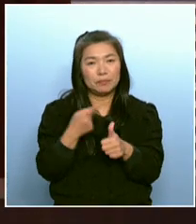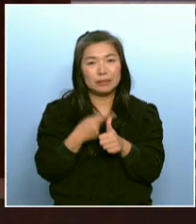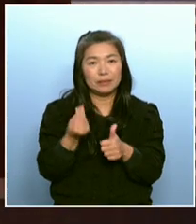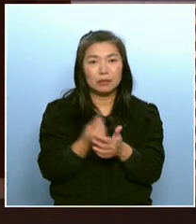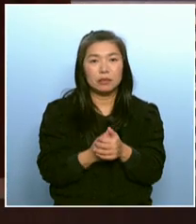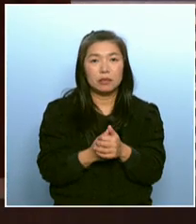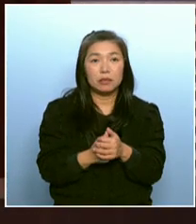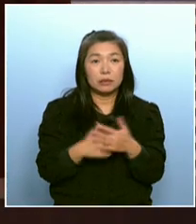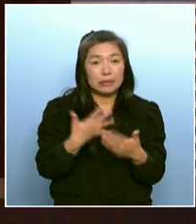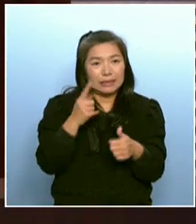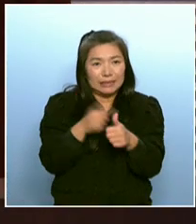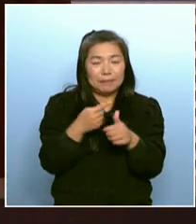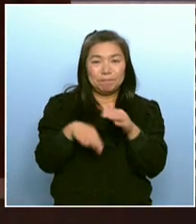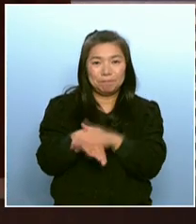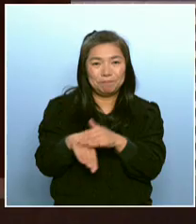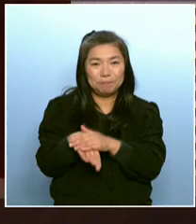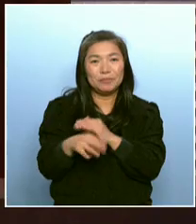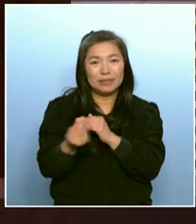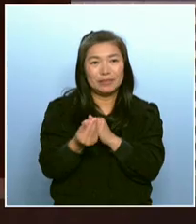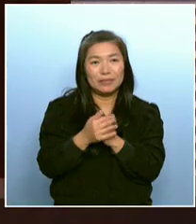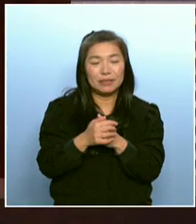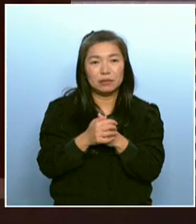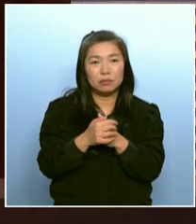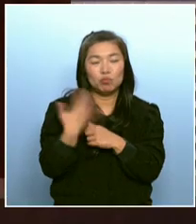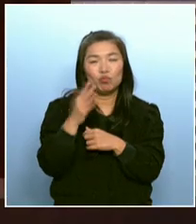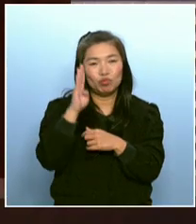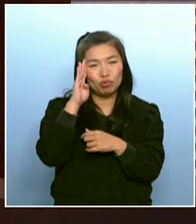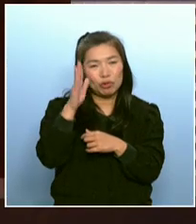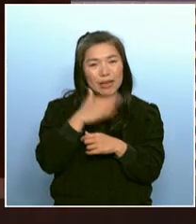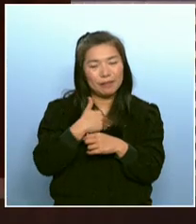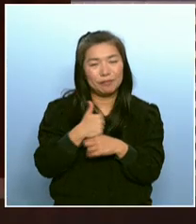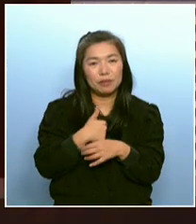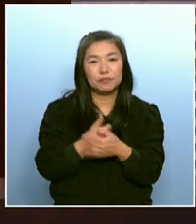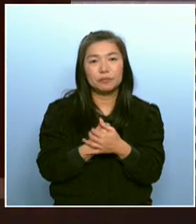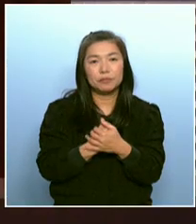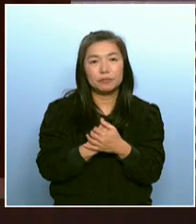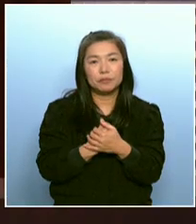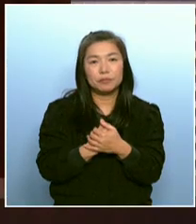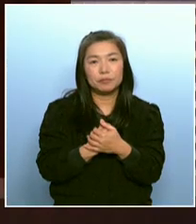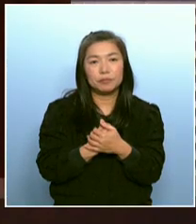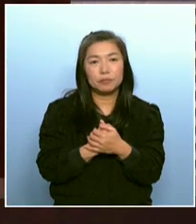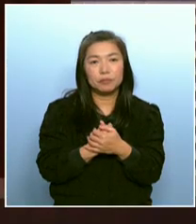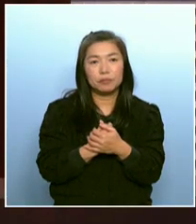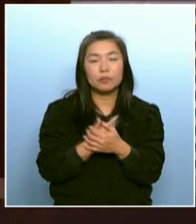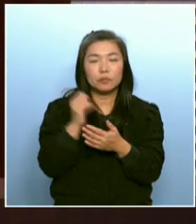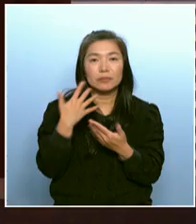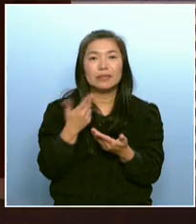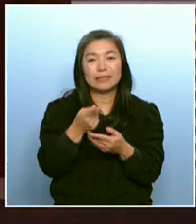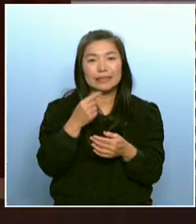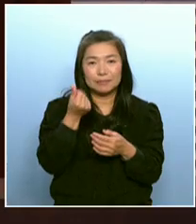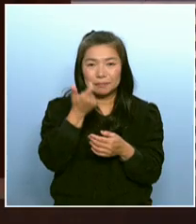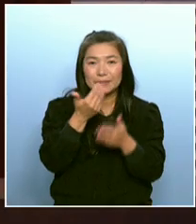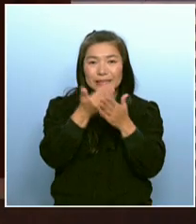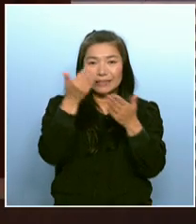will be able to pay the fee to the Housing Society. That's why we have to reserve this amount of money